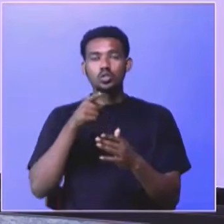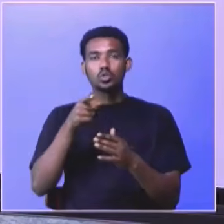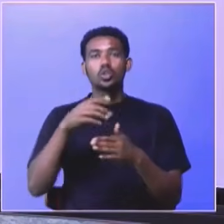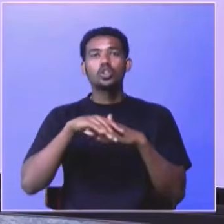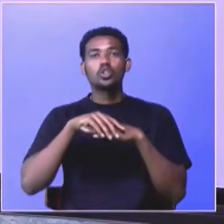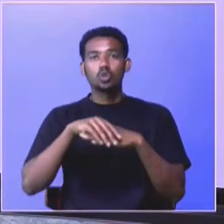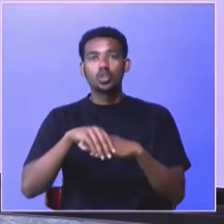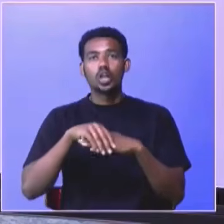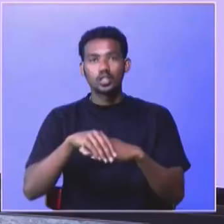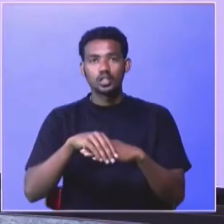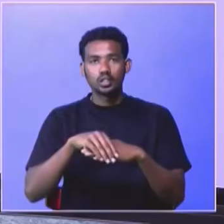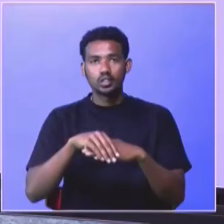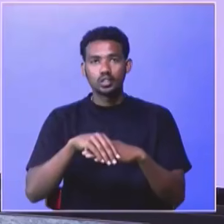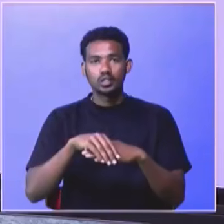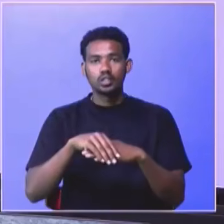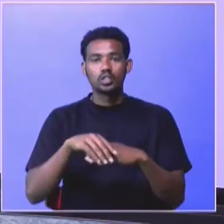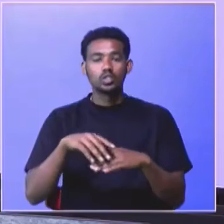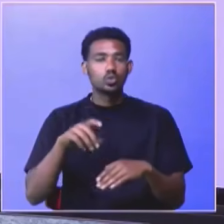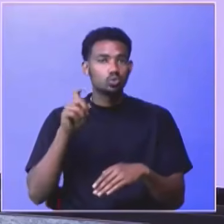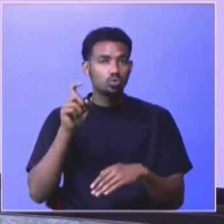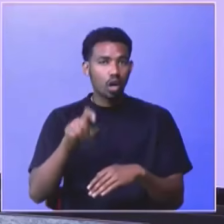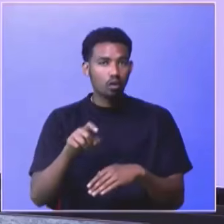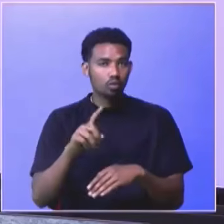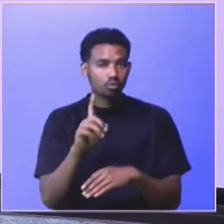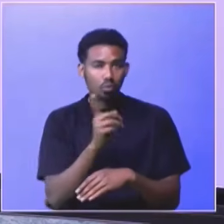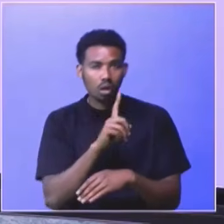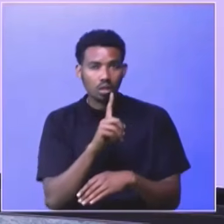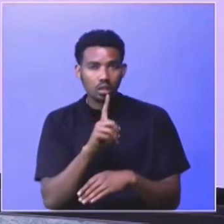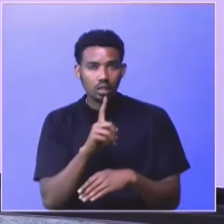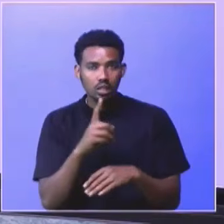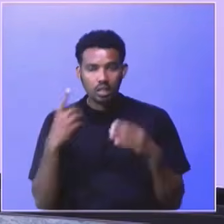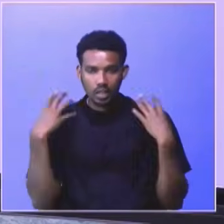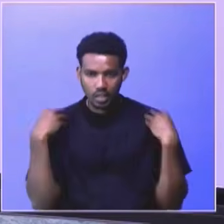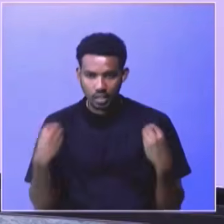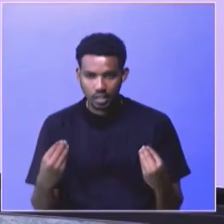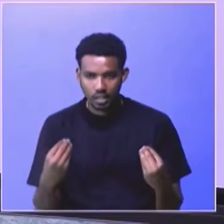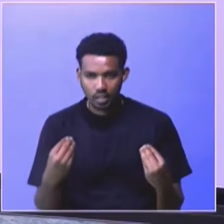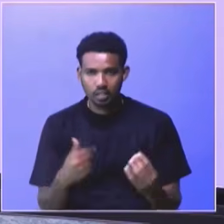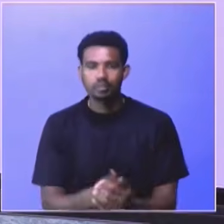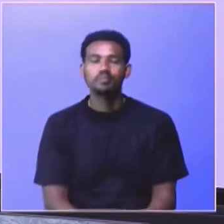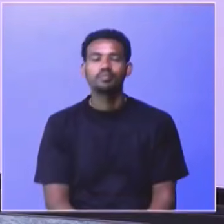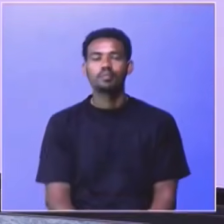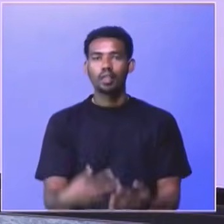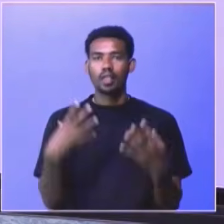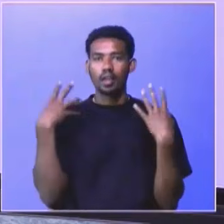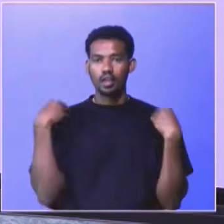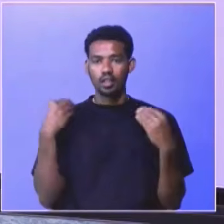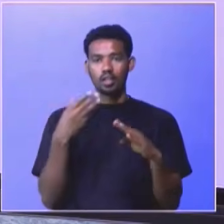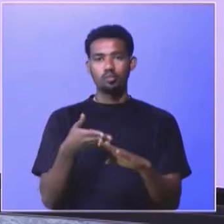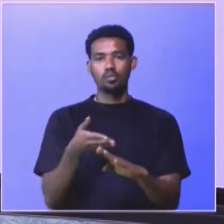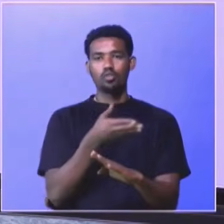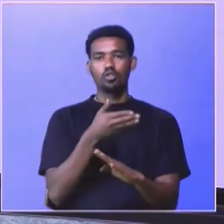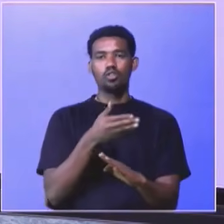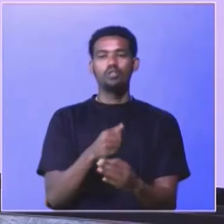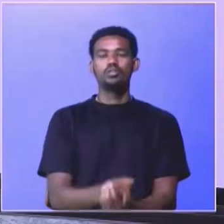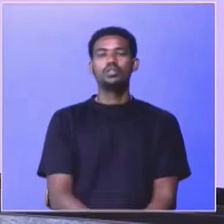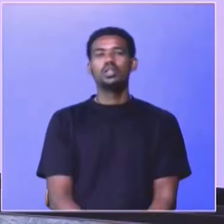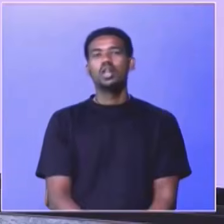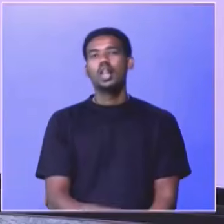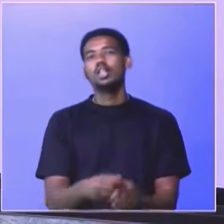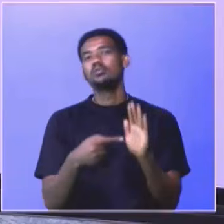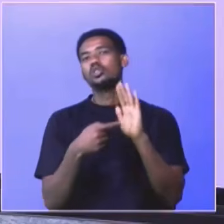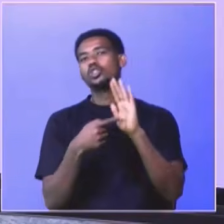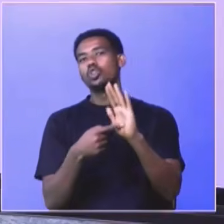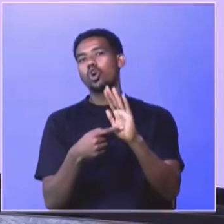introduction, you should start with what? Greeting. With what? Greeting. So before that, let me show